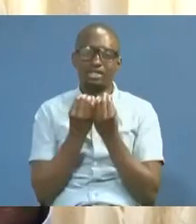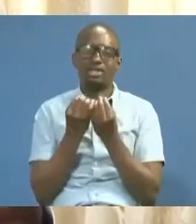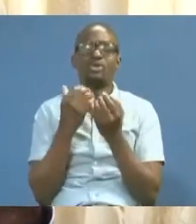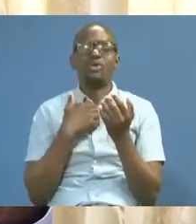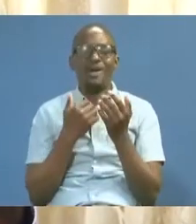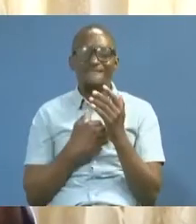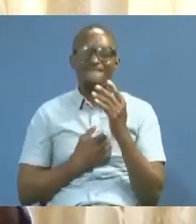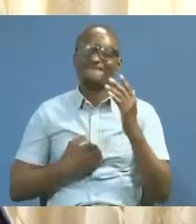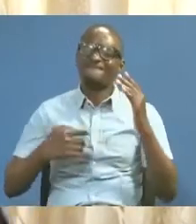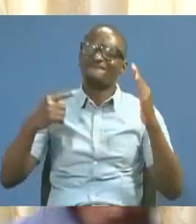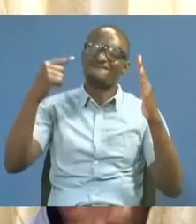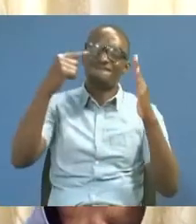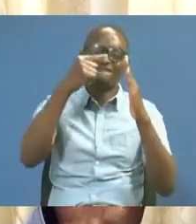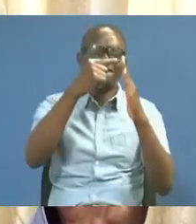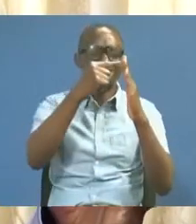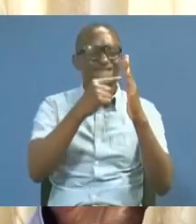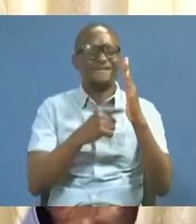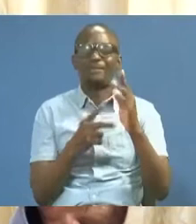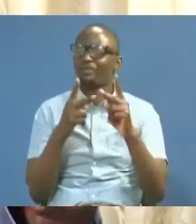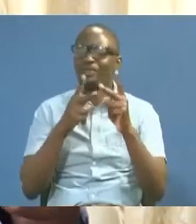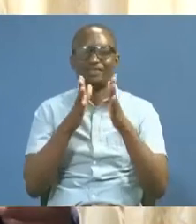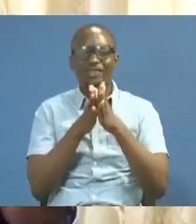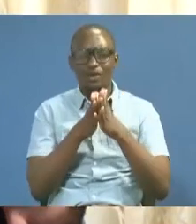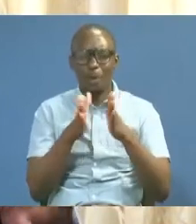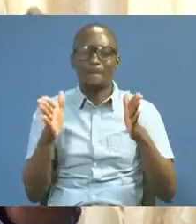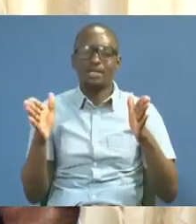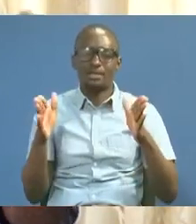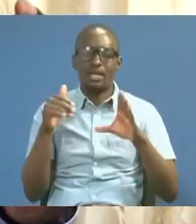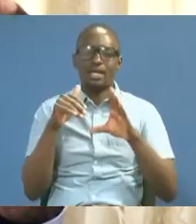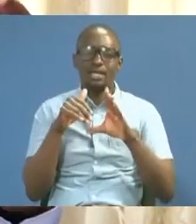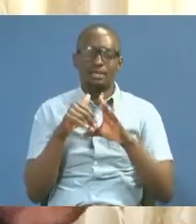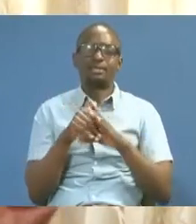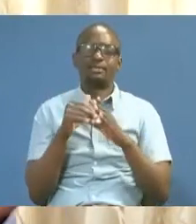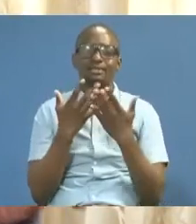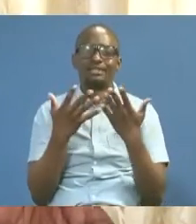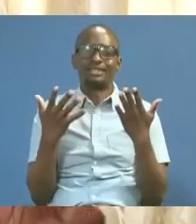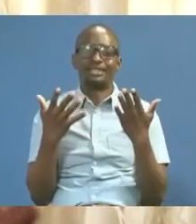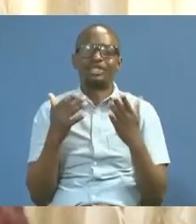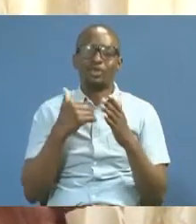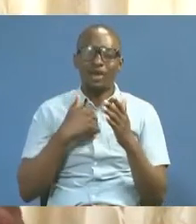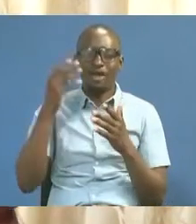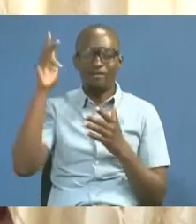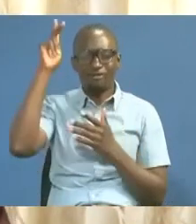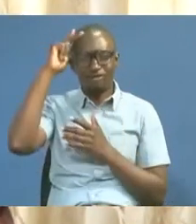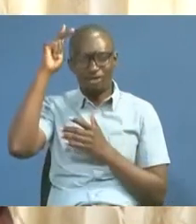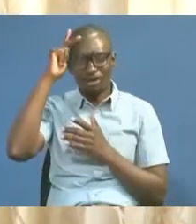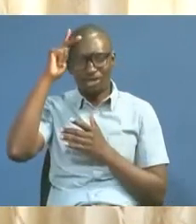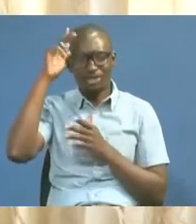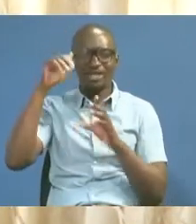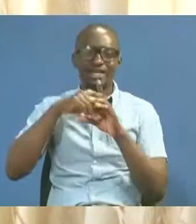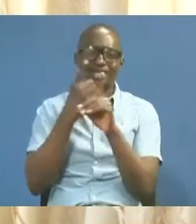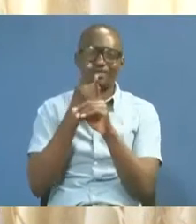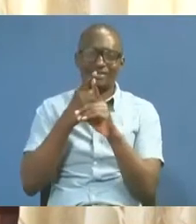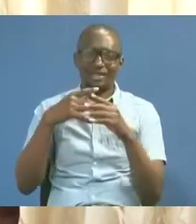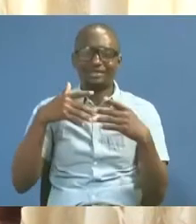list. You're very open in terms of, since you have knowledge from various areas, then that